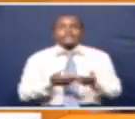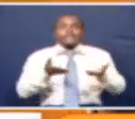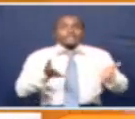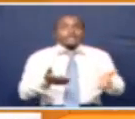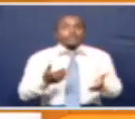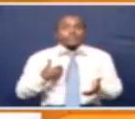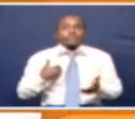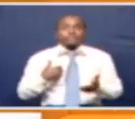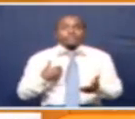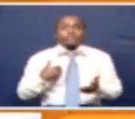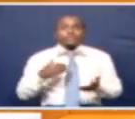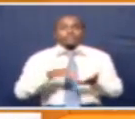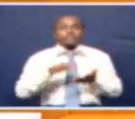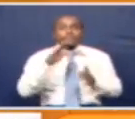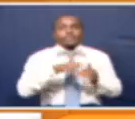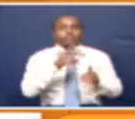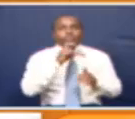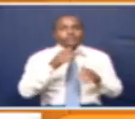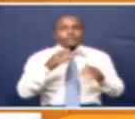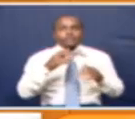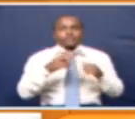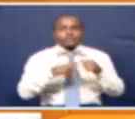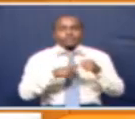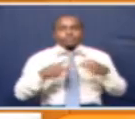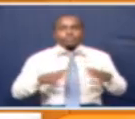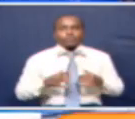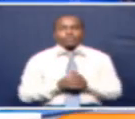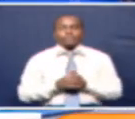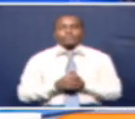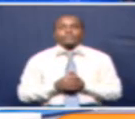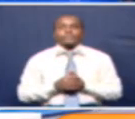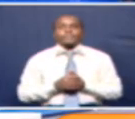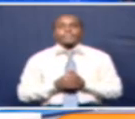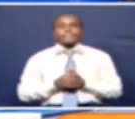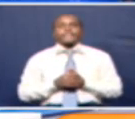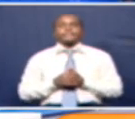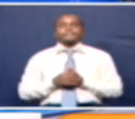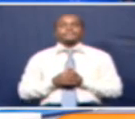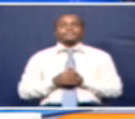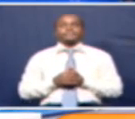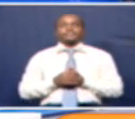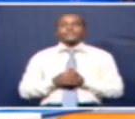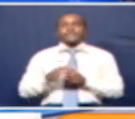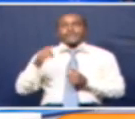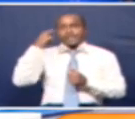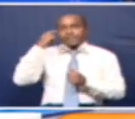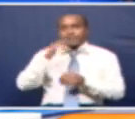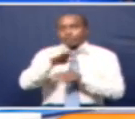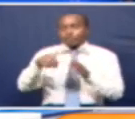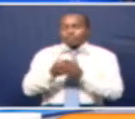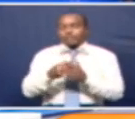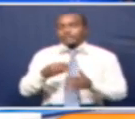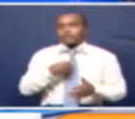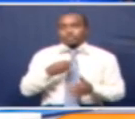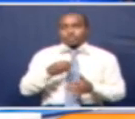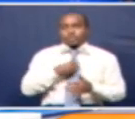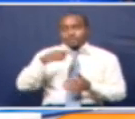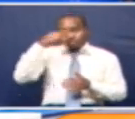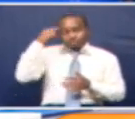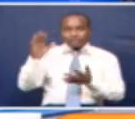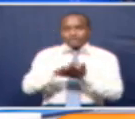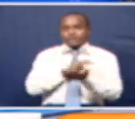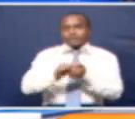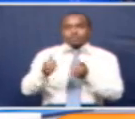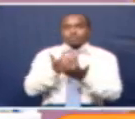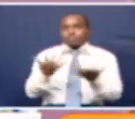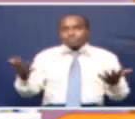have over 26 people. Do you regret what happened at the people in terms of the police and what the police did? I think we all of us regret, because there was destruction of property, there